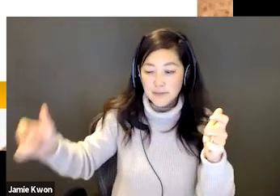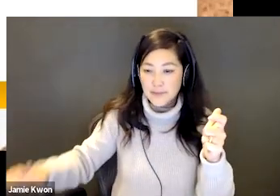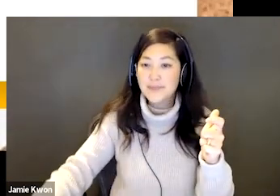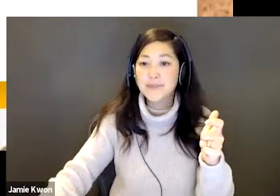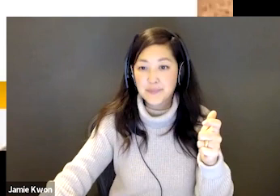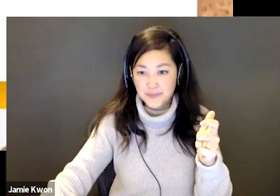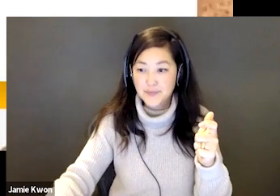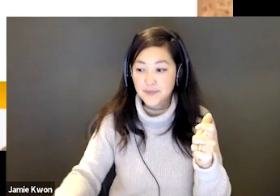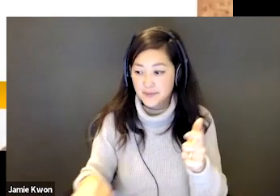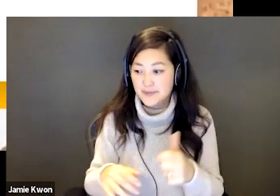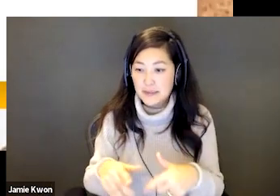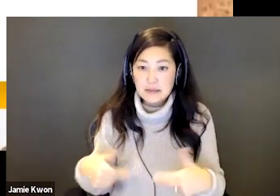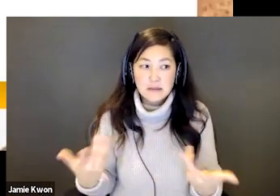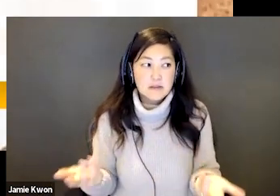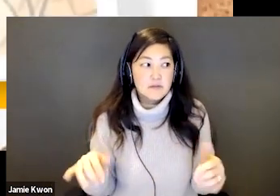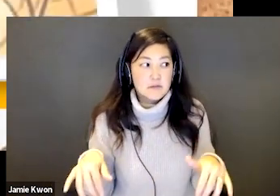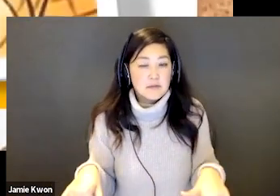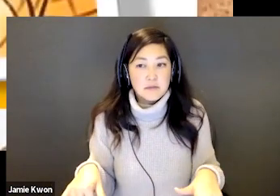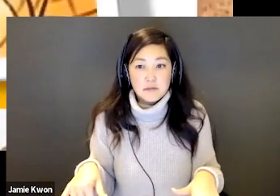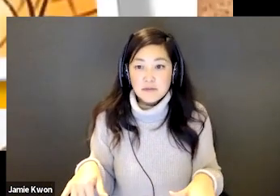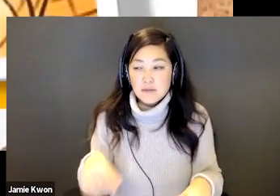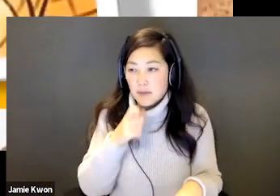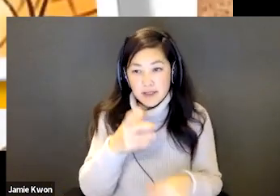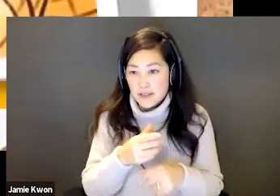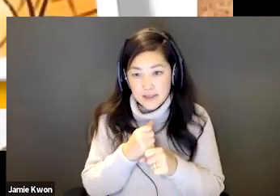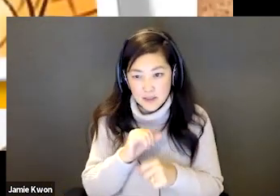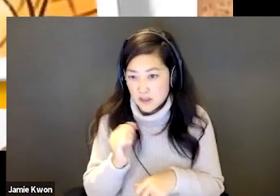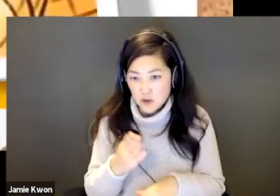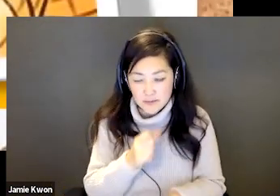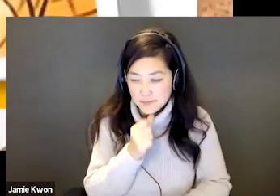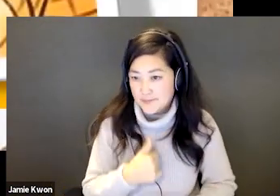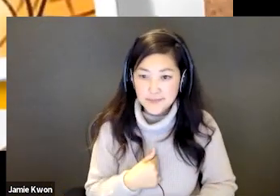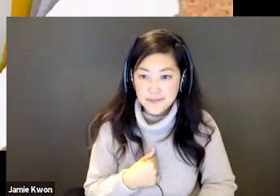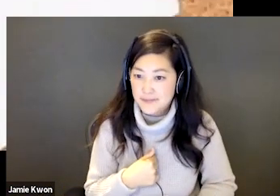personality, and I didn't get the job.